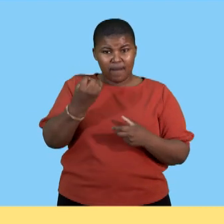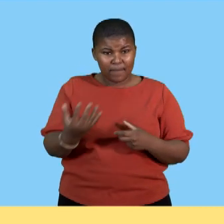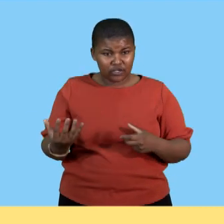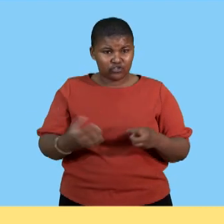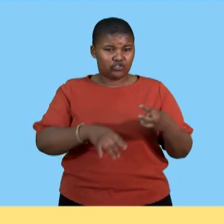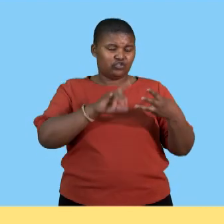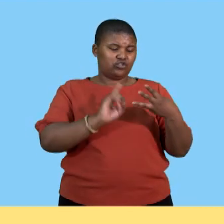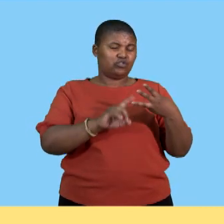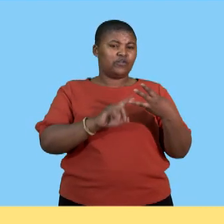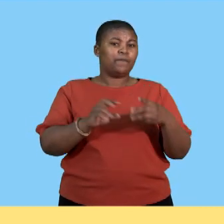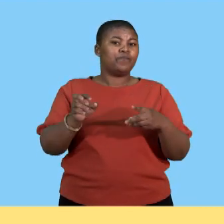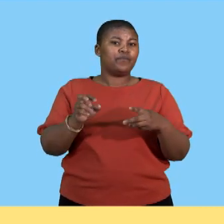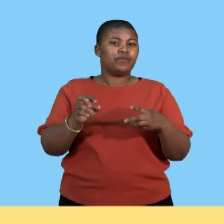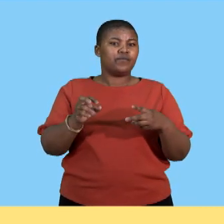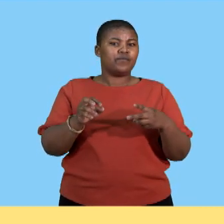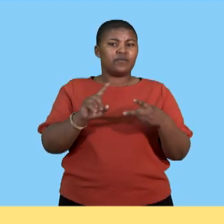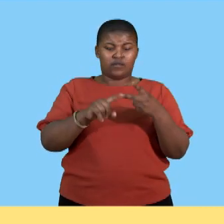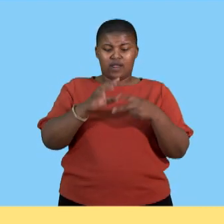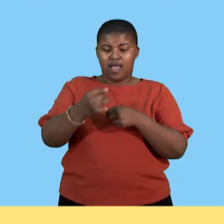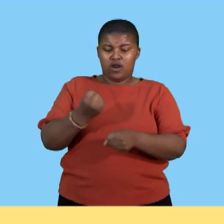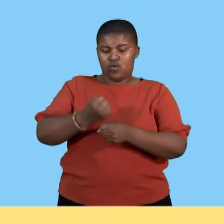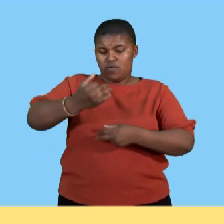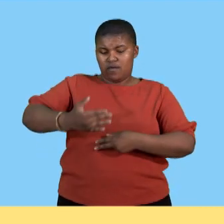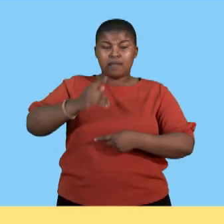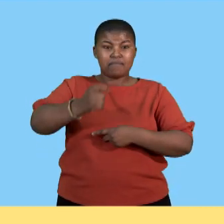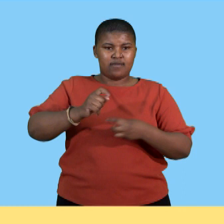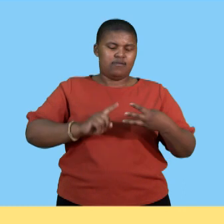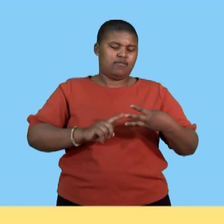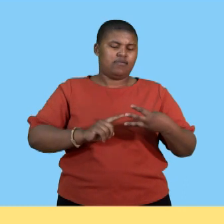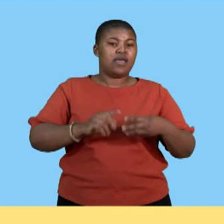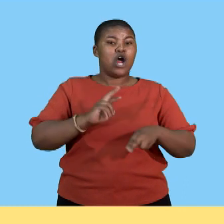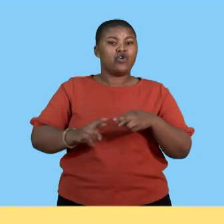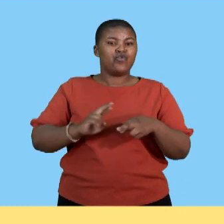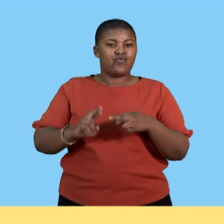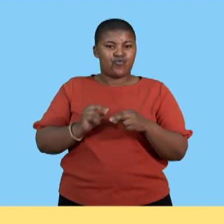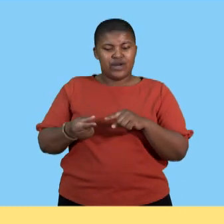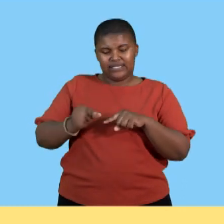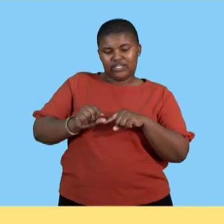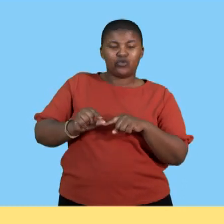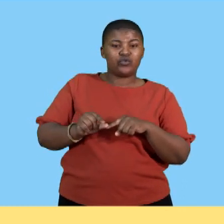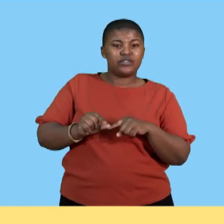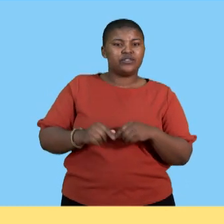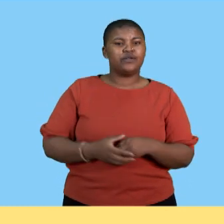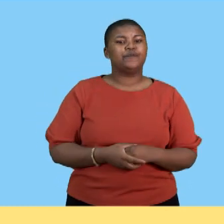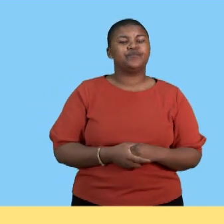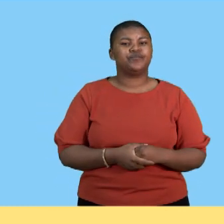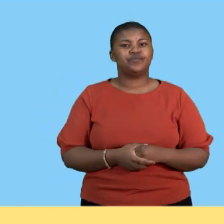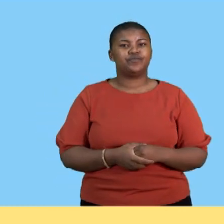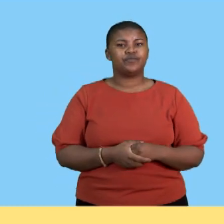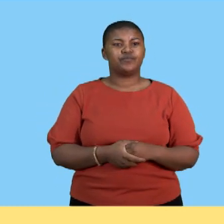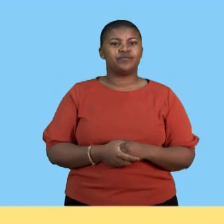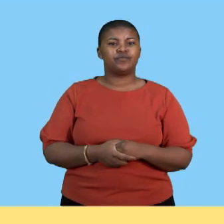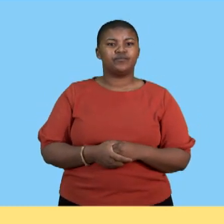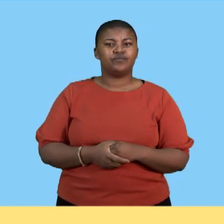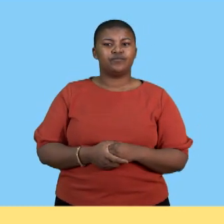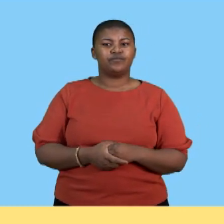amount, which is an annual repayment, and then we have a rent adjustment. Okay,